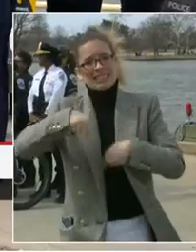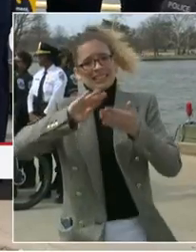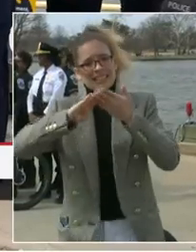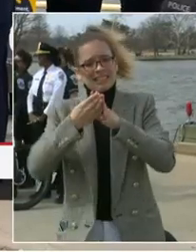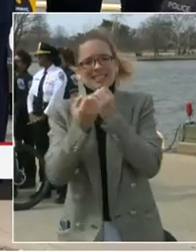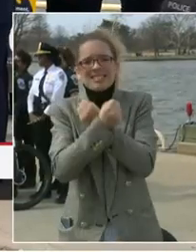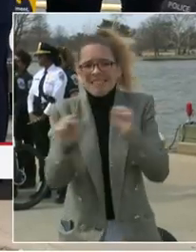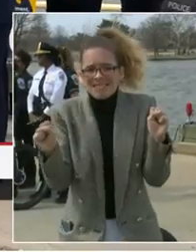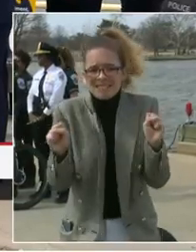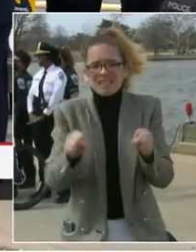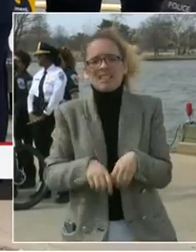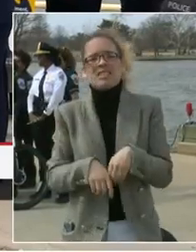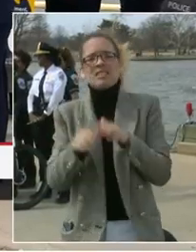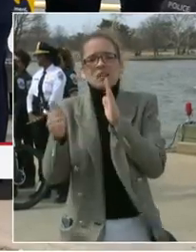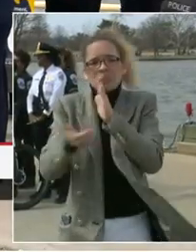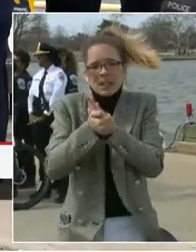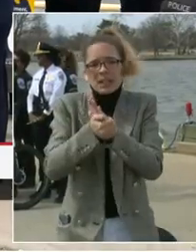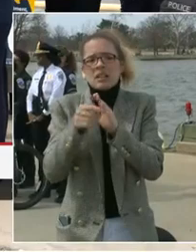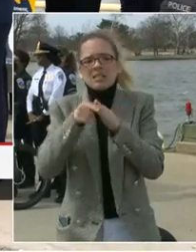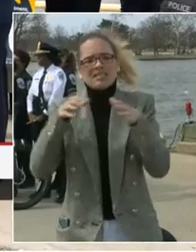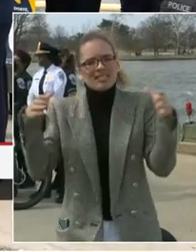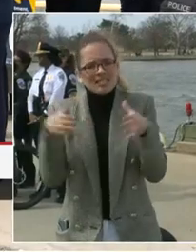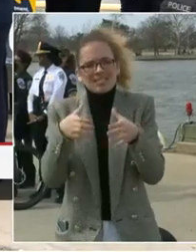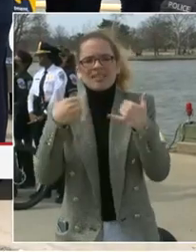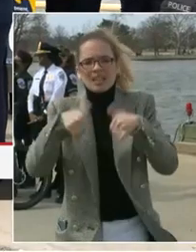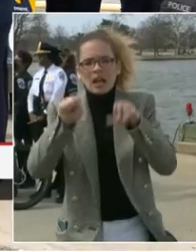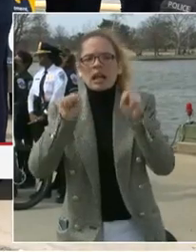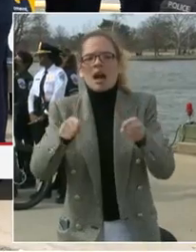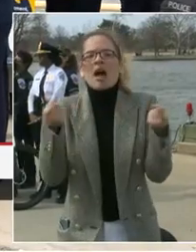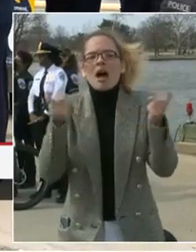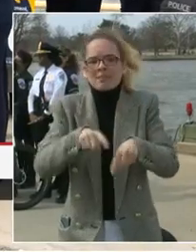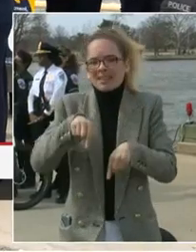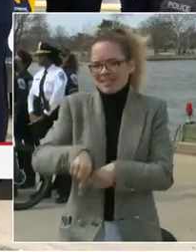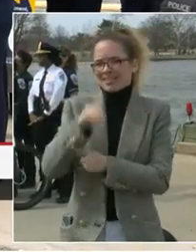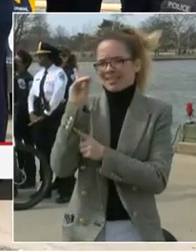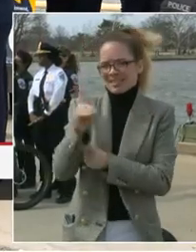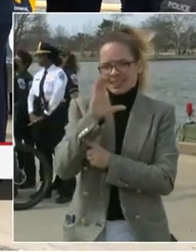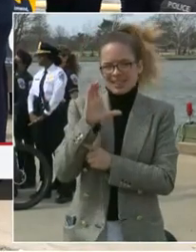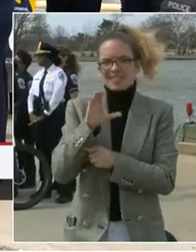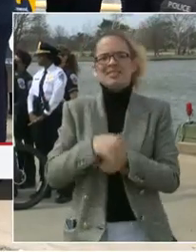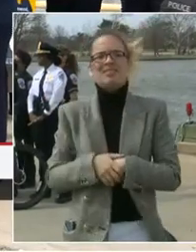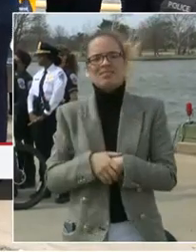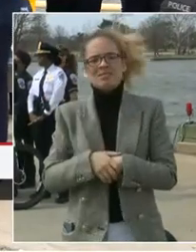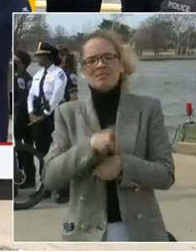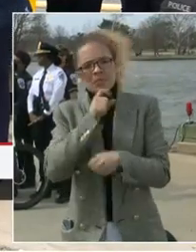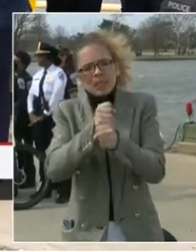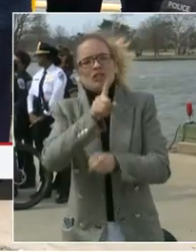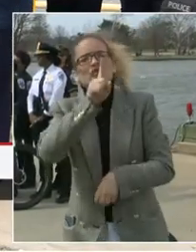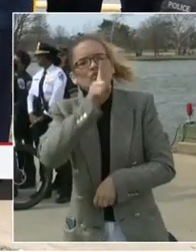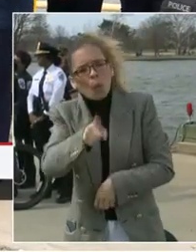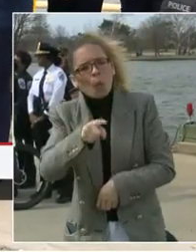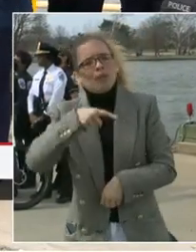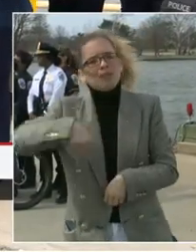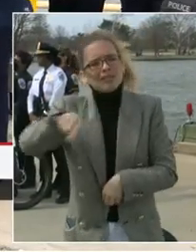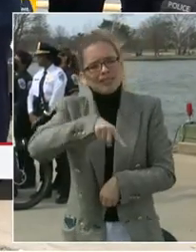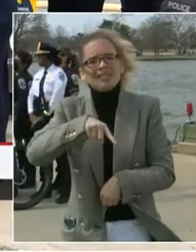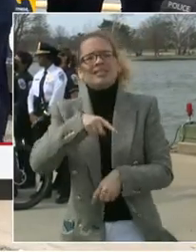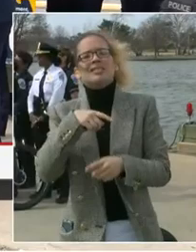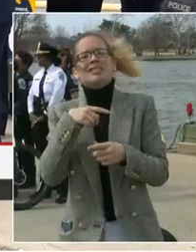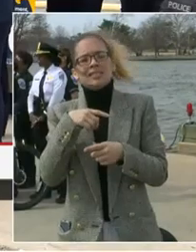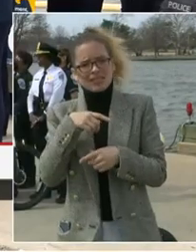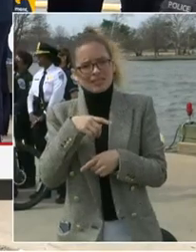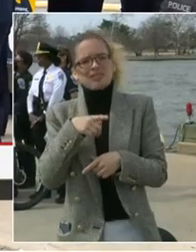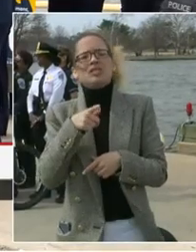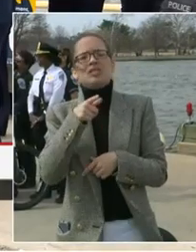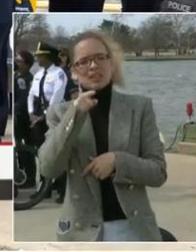Amendment assemblies are able to happen in the District of Columbia. We still have to make sure that the State of the Union goes off without a hitch in the District